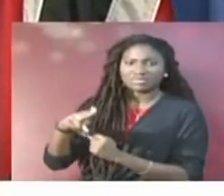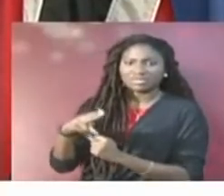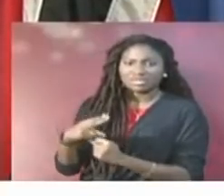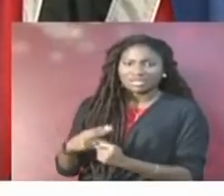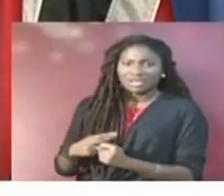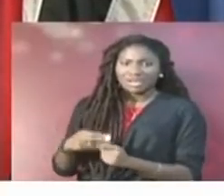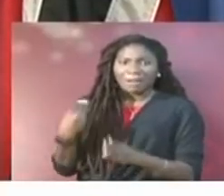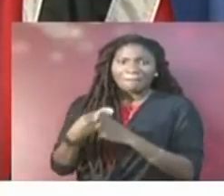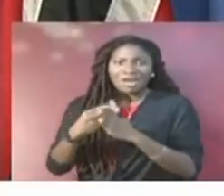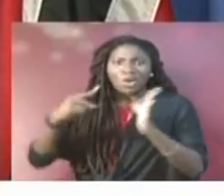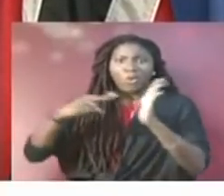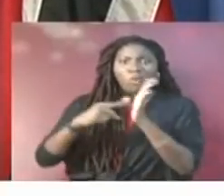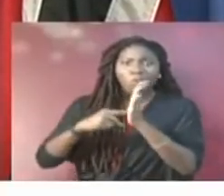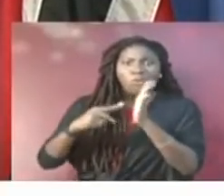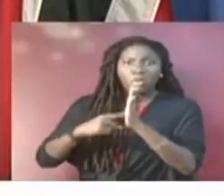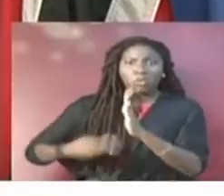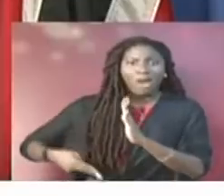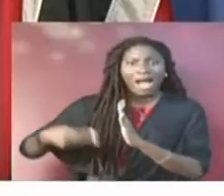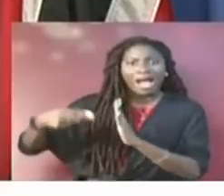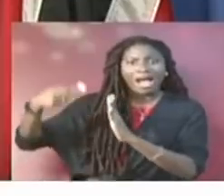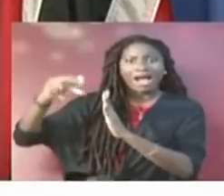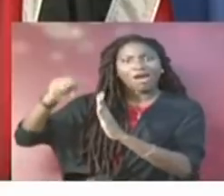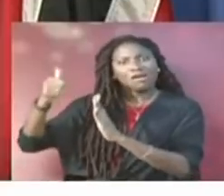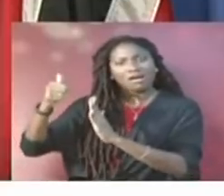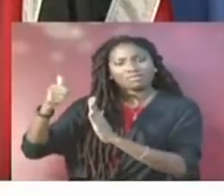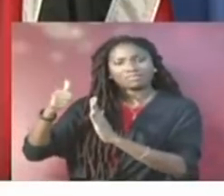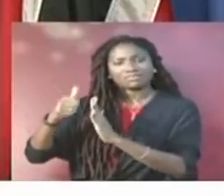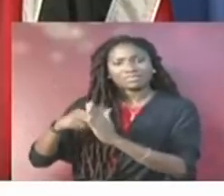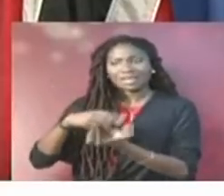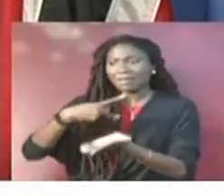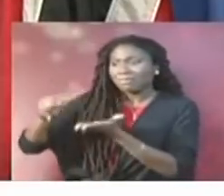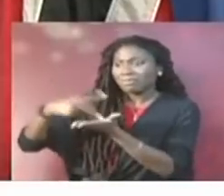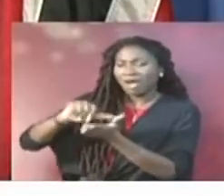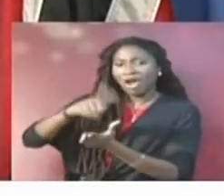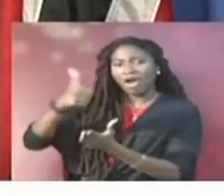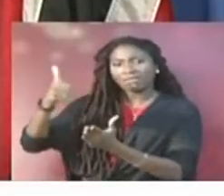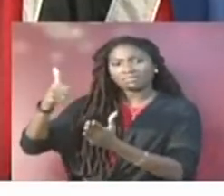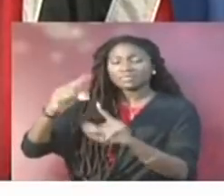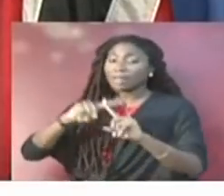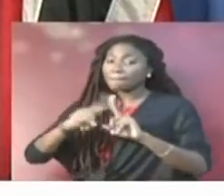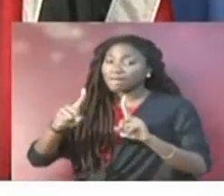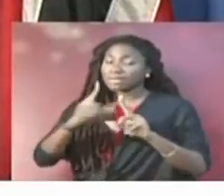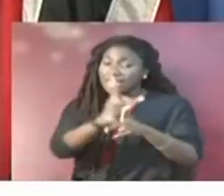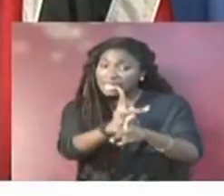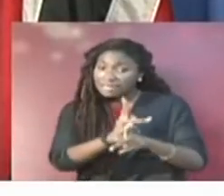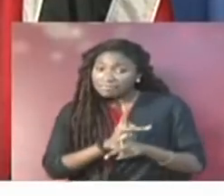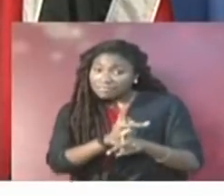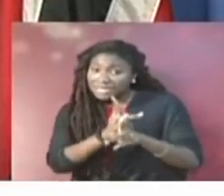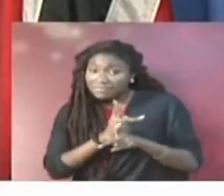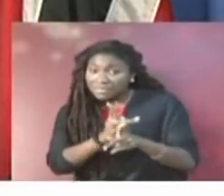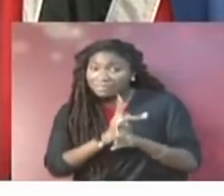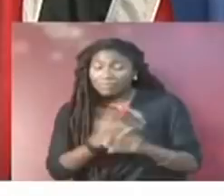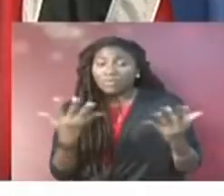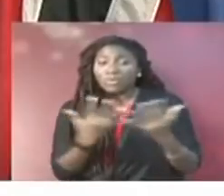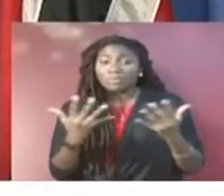debt elsewhere. We are late paying elsewhere. But the one thing that we are undertaking to keep